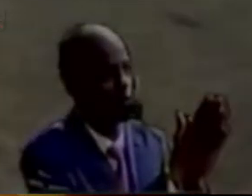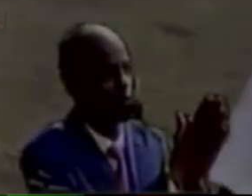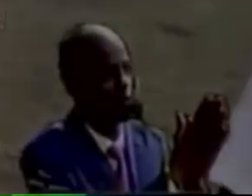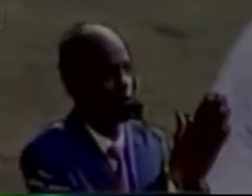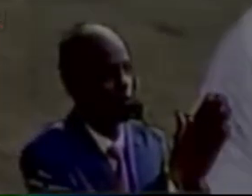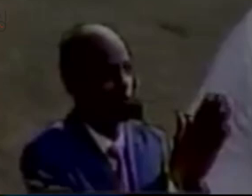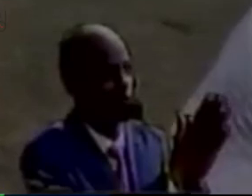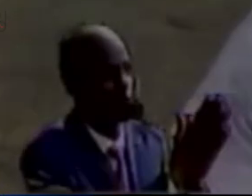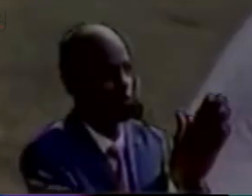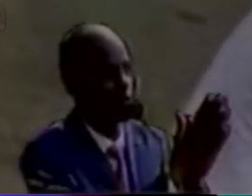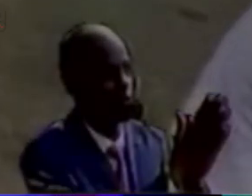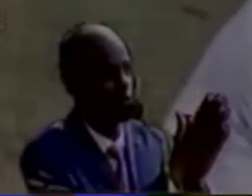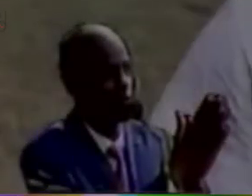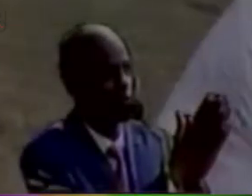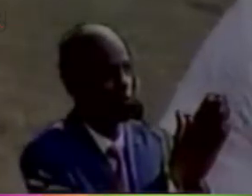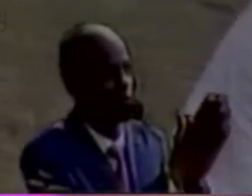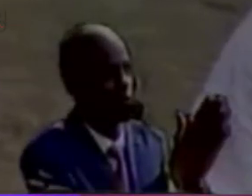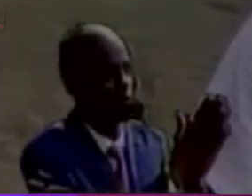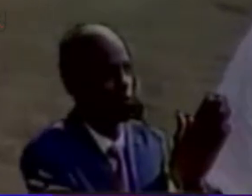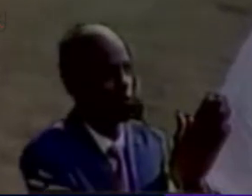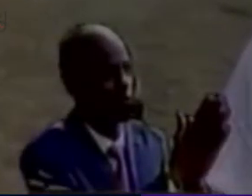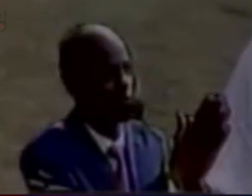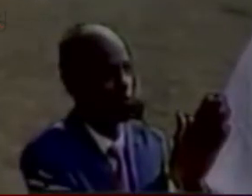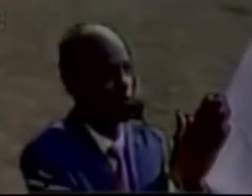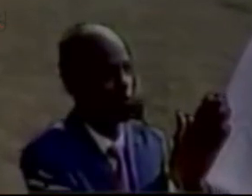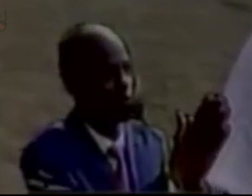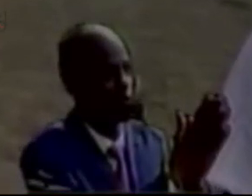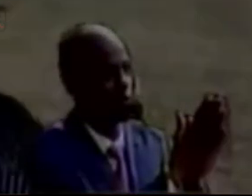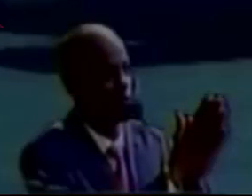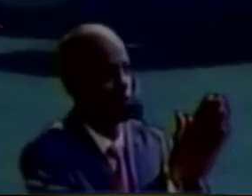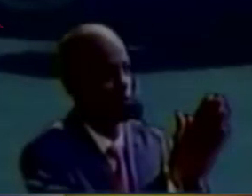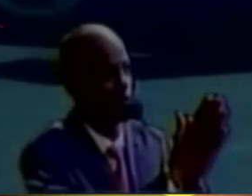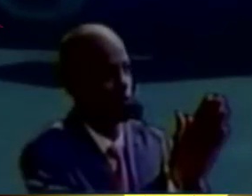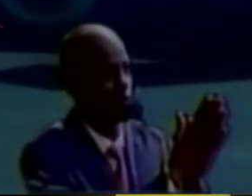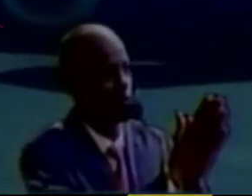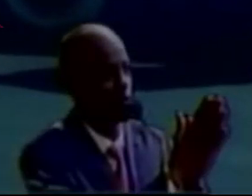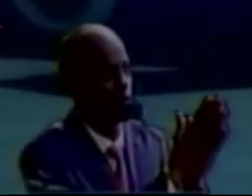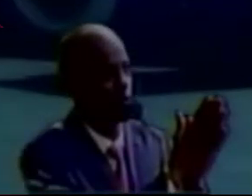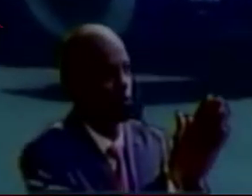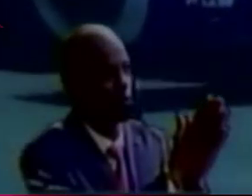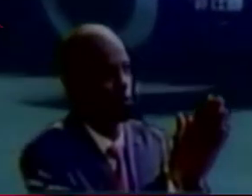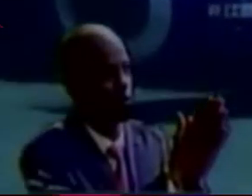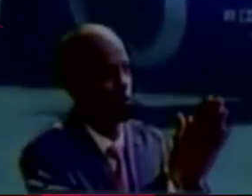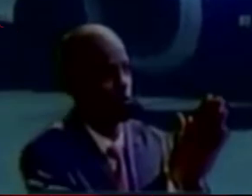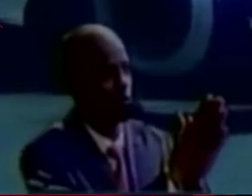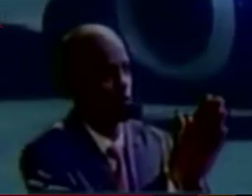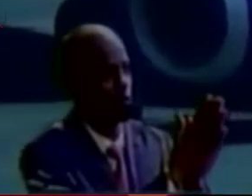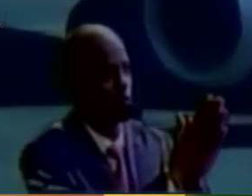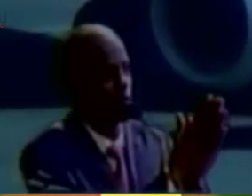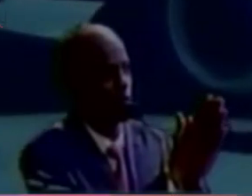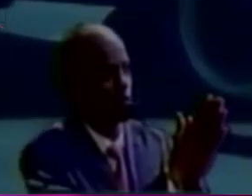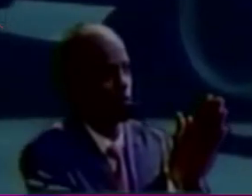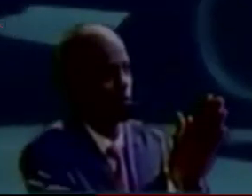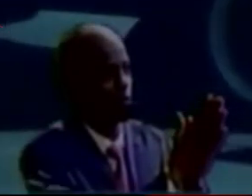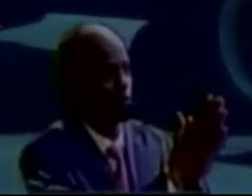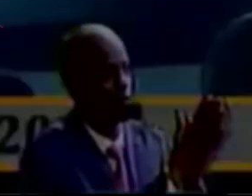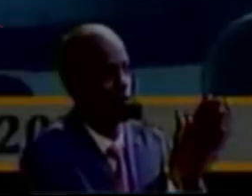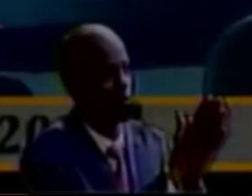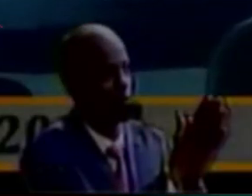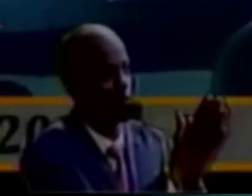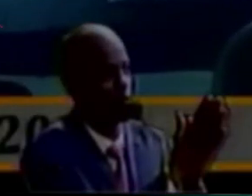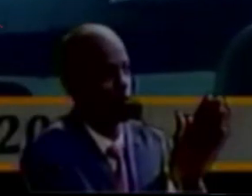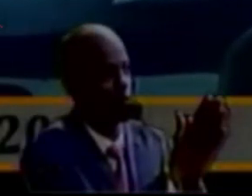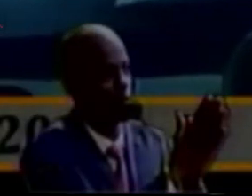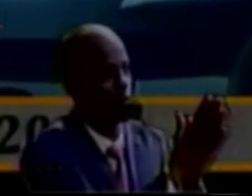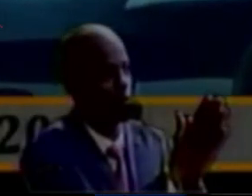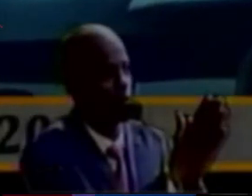we need to go to a few NGOs because there are a few NGOs, so you have connected with you, you can connect what you need. Yeah,